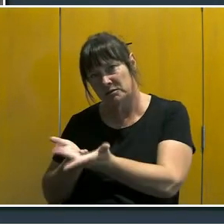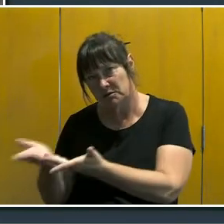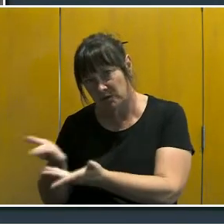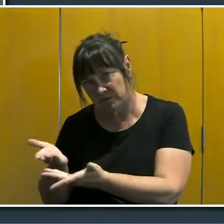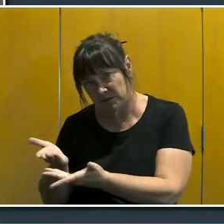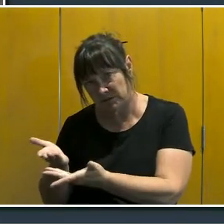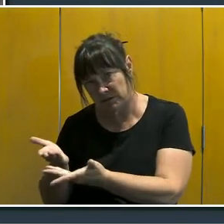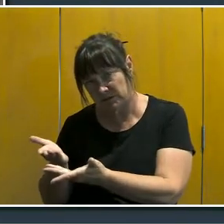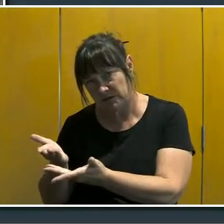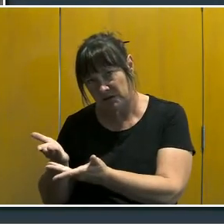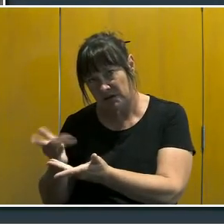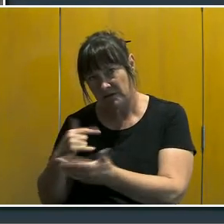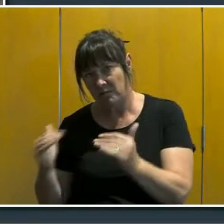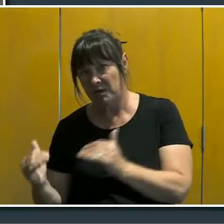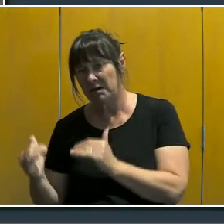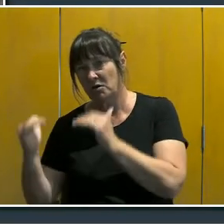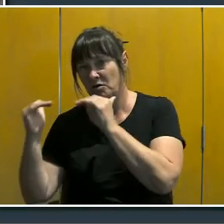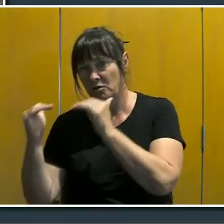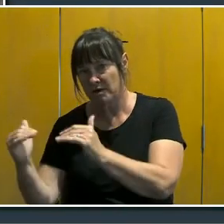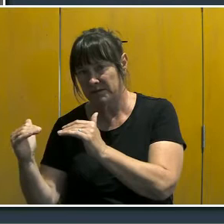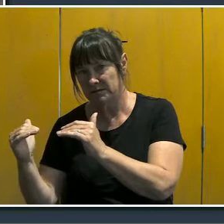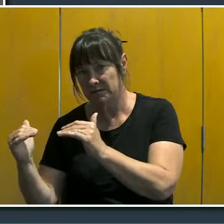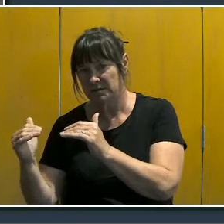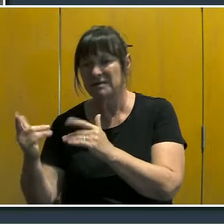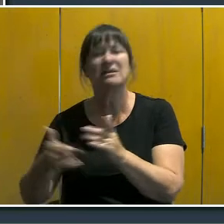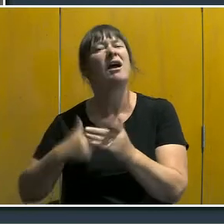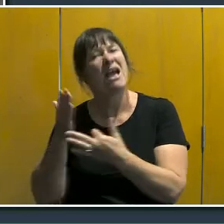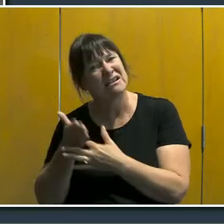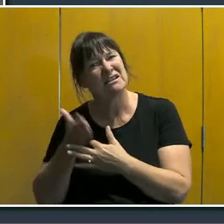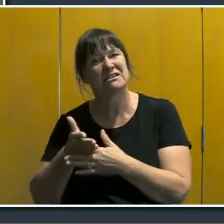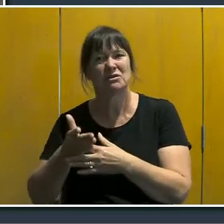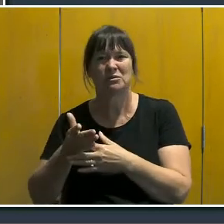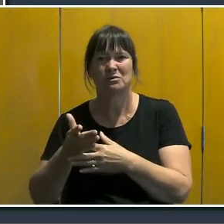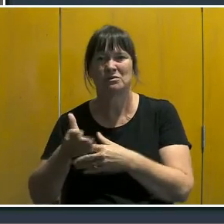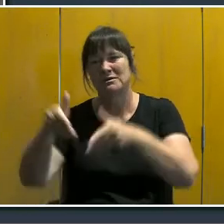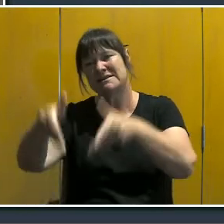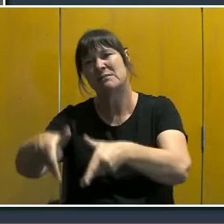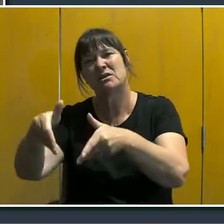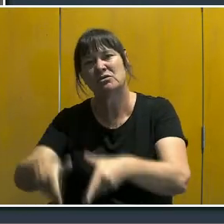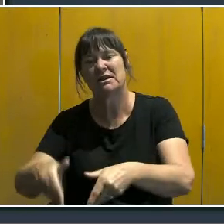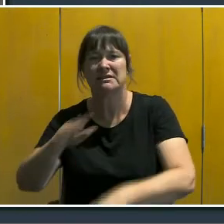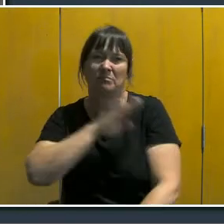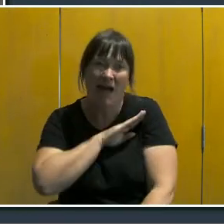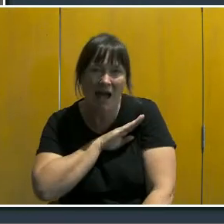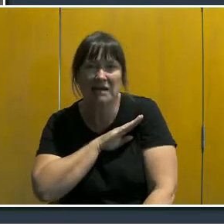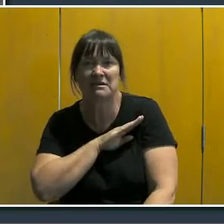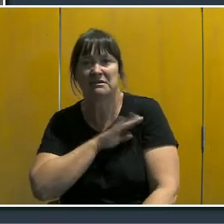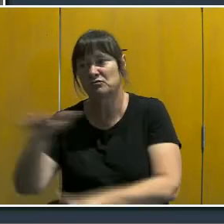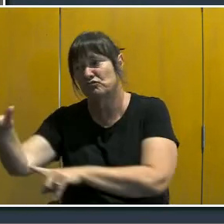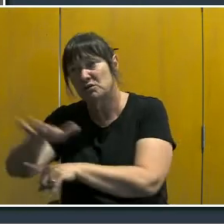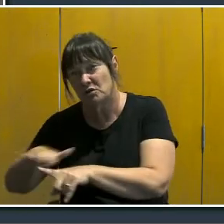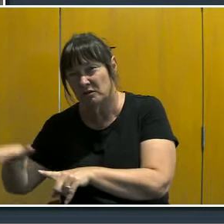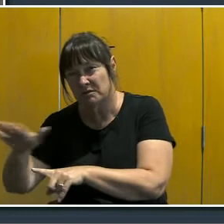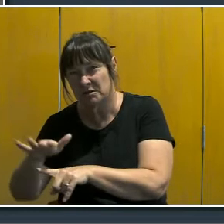increasing the differential on, so the likes of the cemeteries, the public toilets, parks and reserves. Do you see they